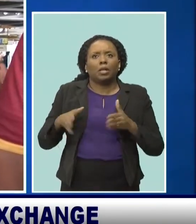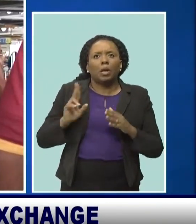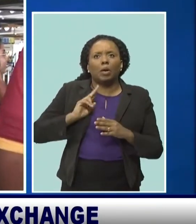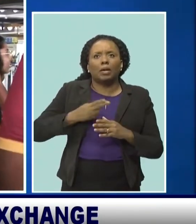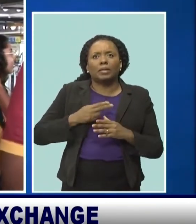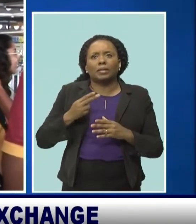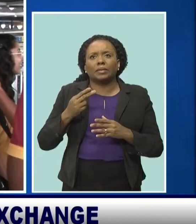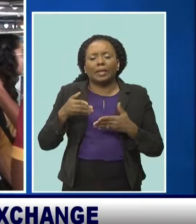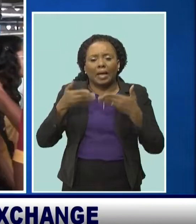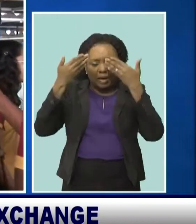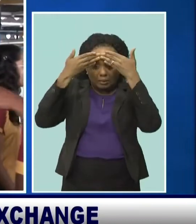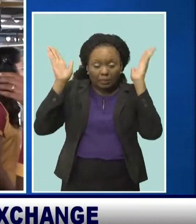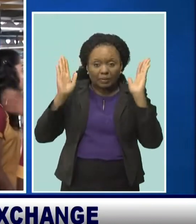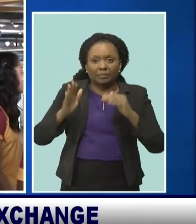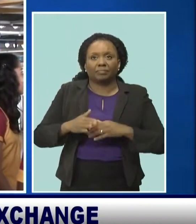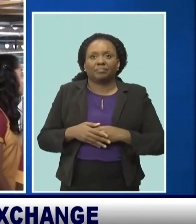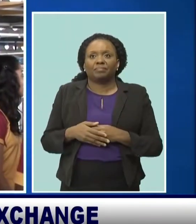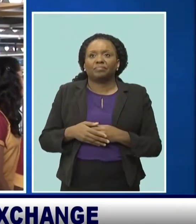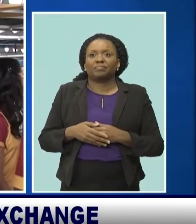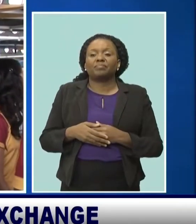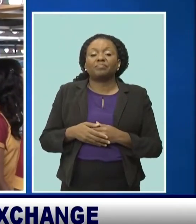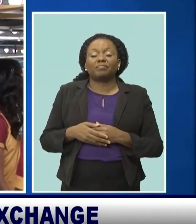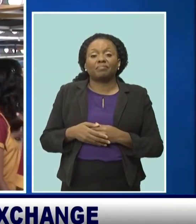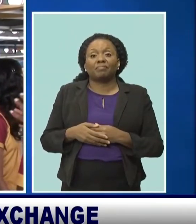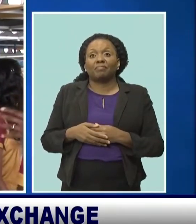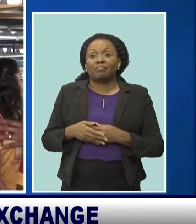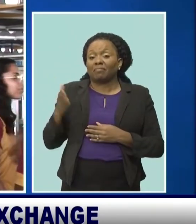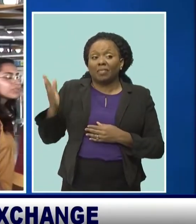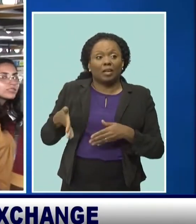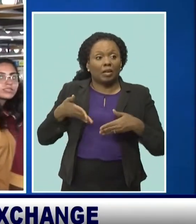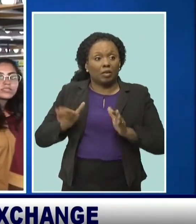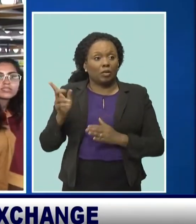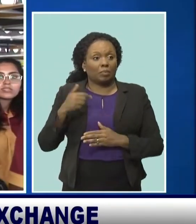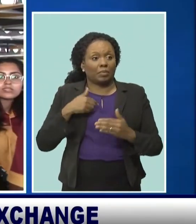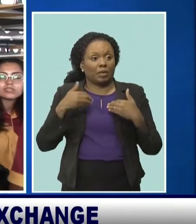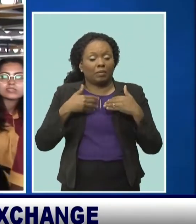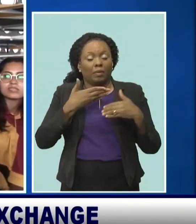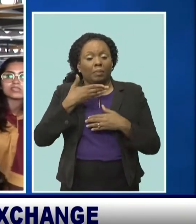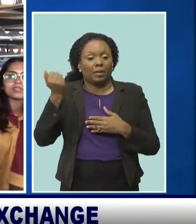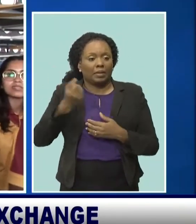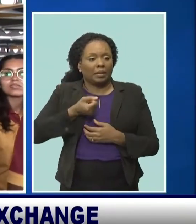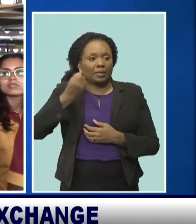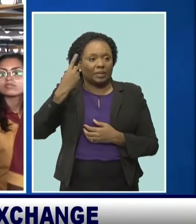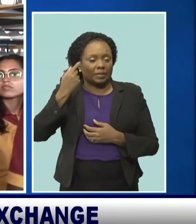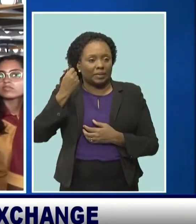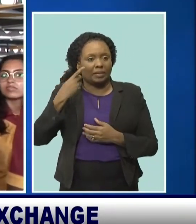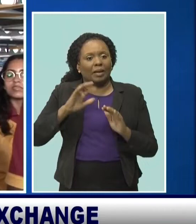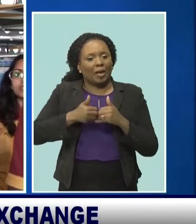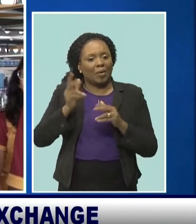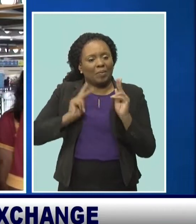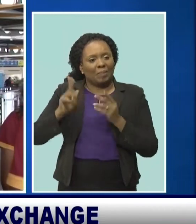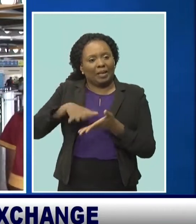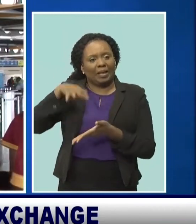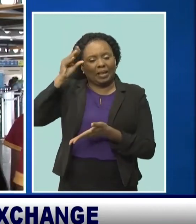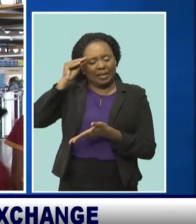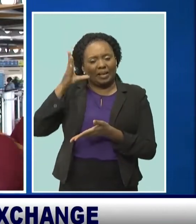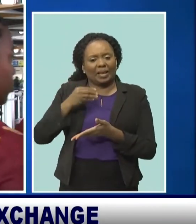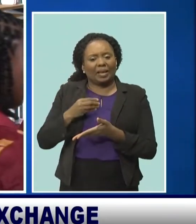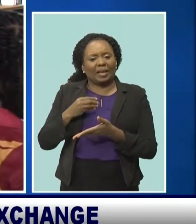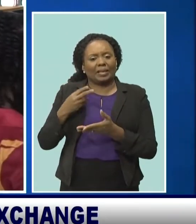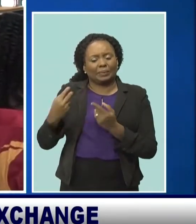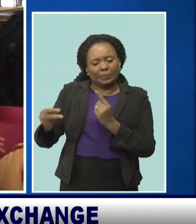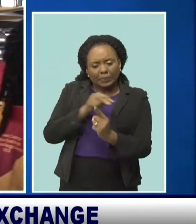believe that this trip to Jamaica will allow me to have a better understanding of others and how they learn and see new